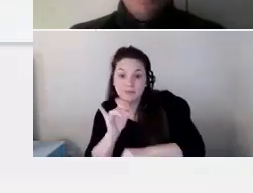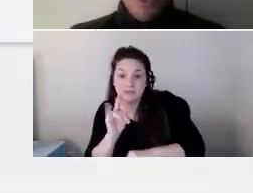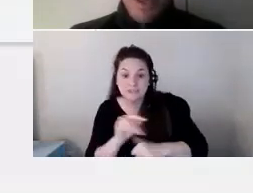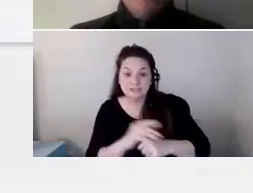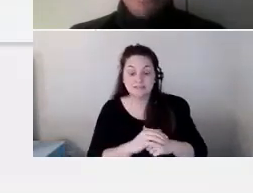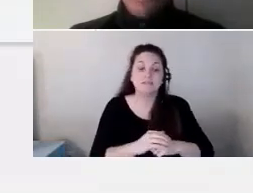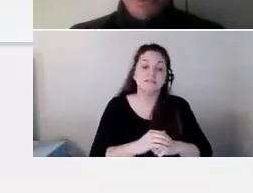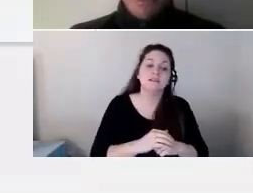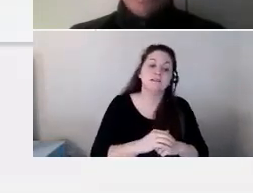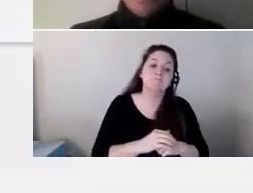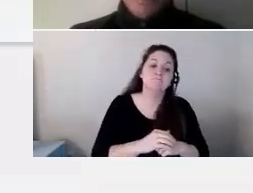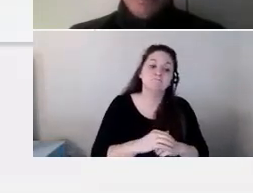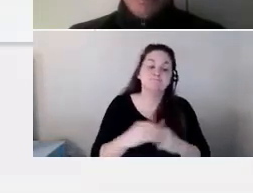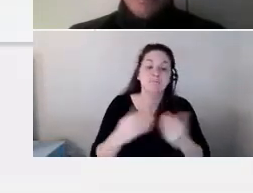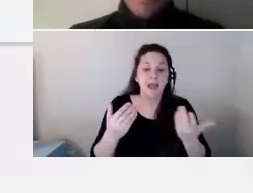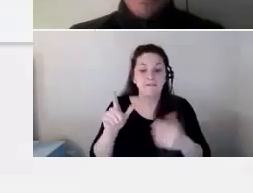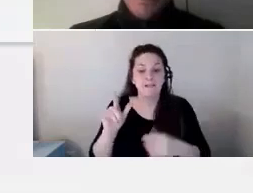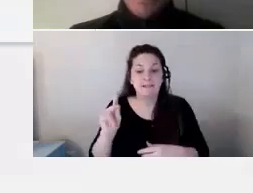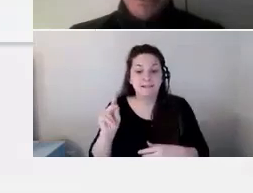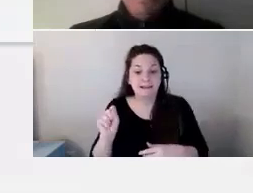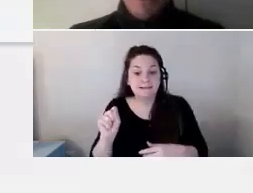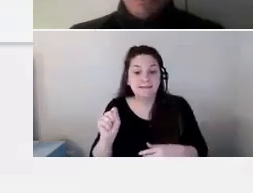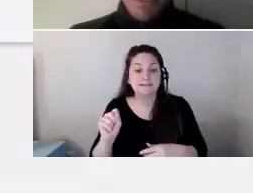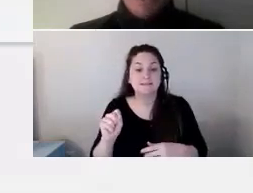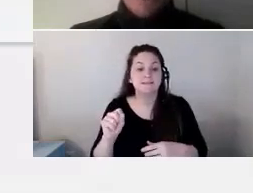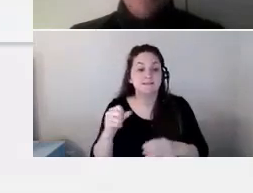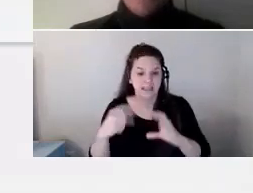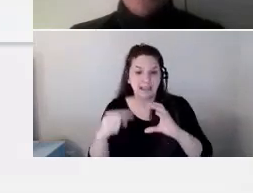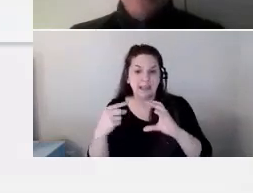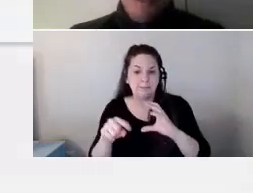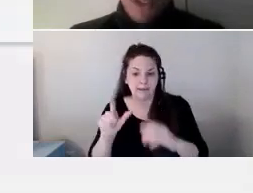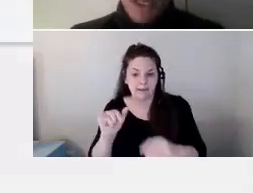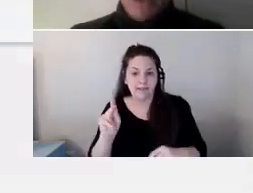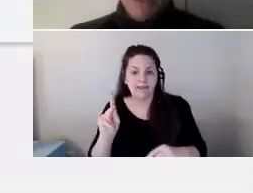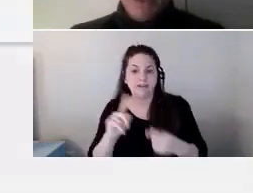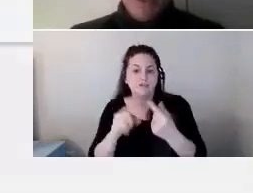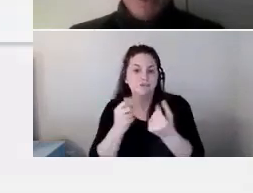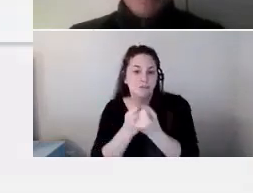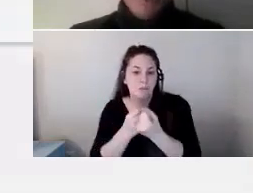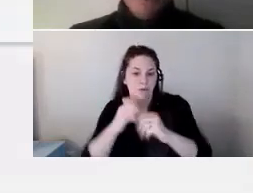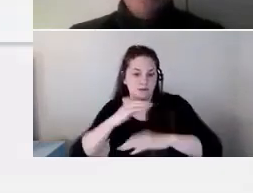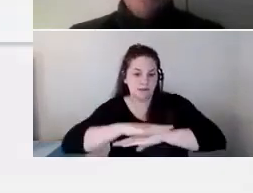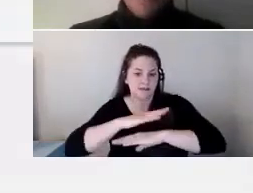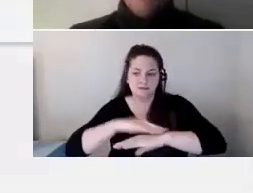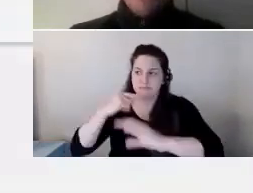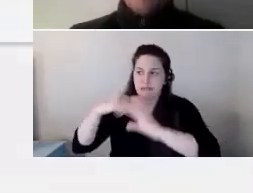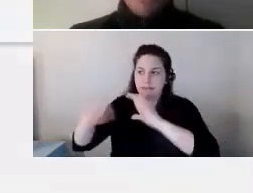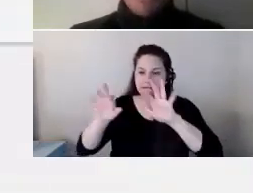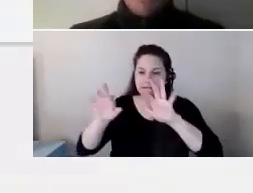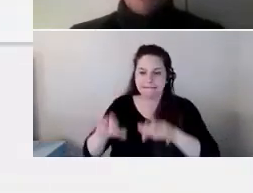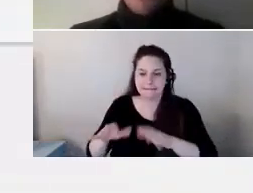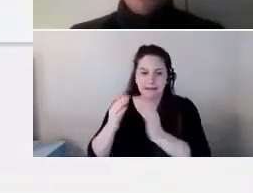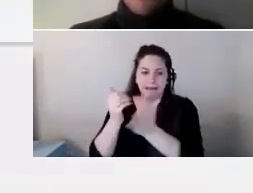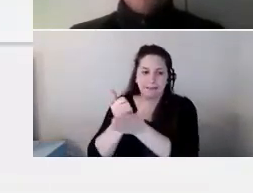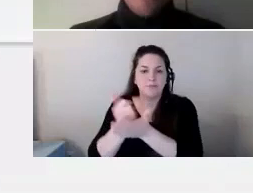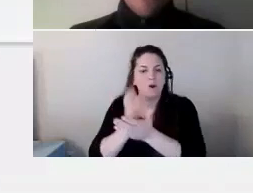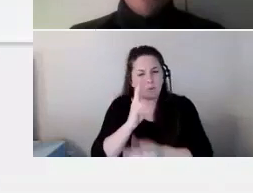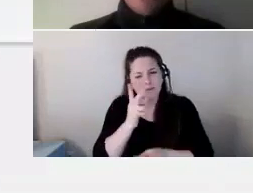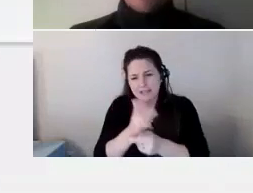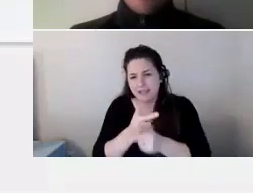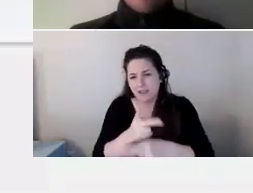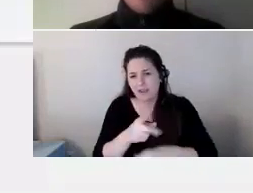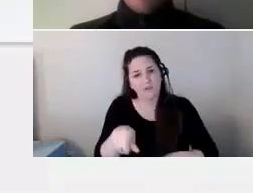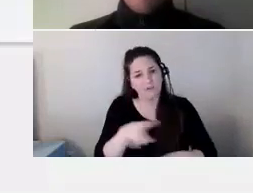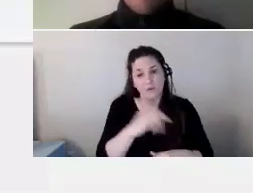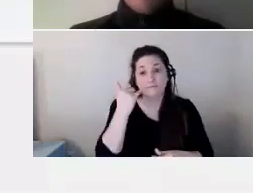and we have links, an email link to our support desk. So we will take care of you if you have